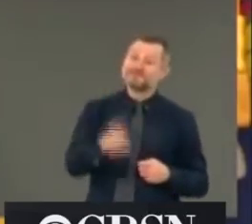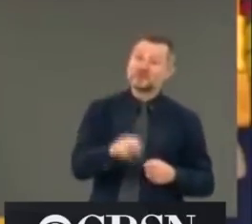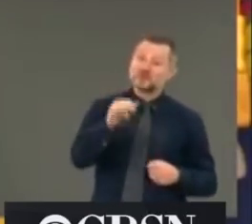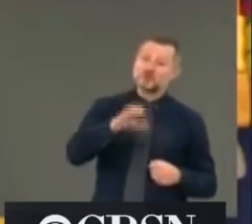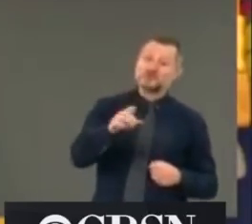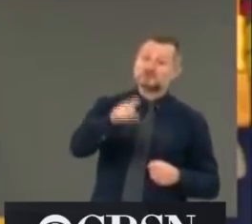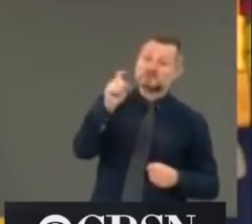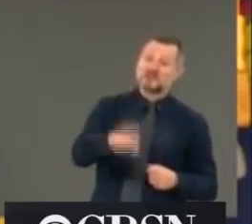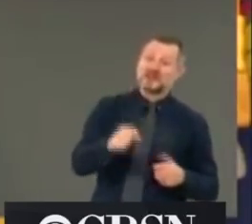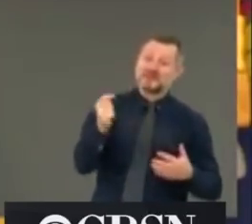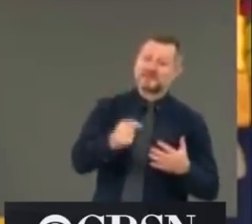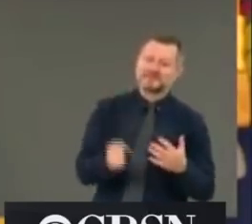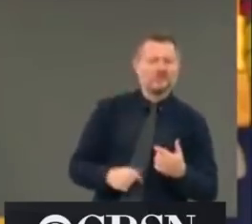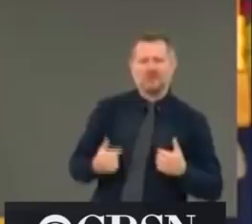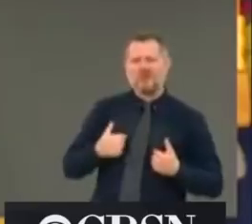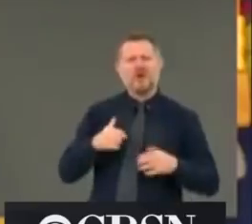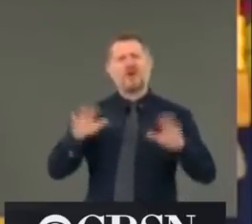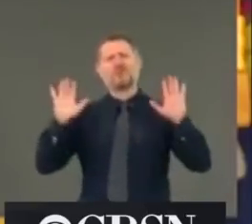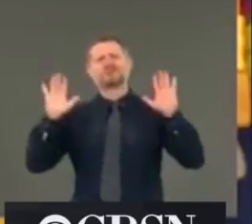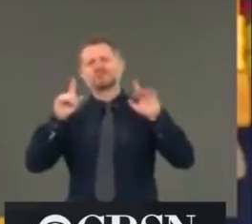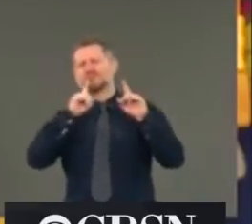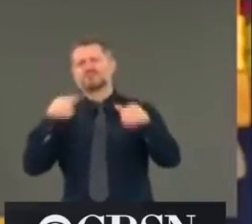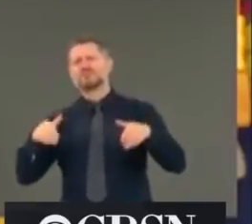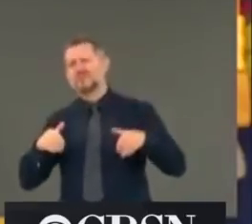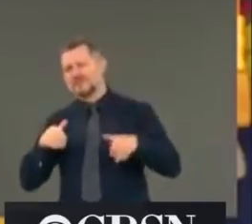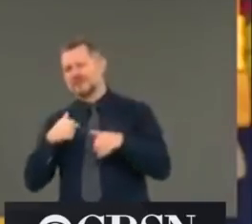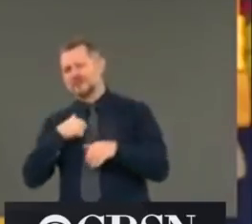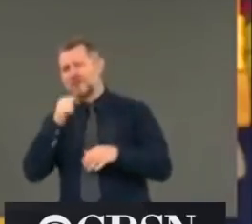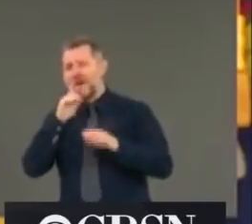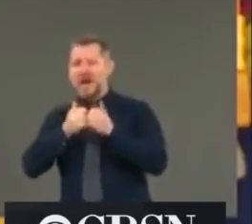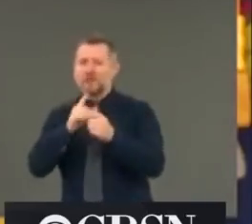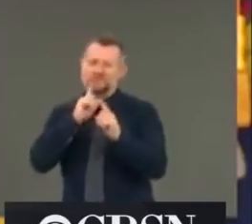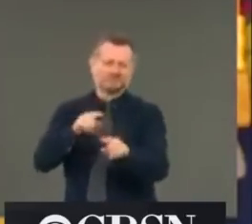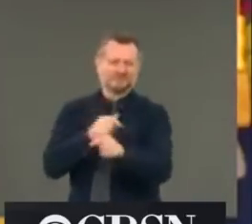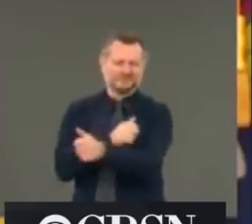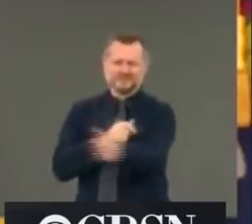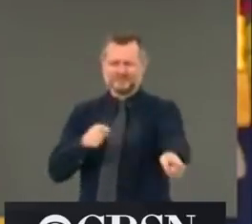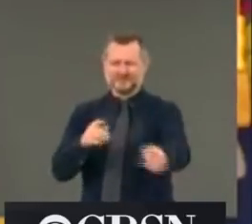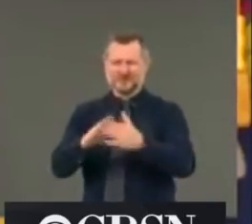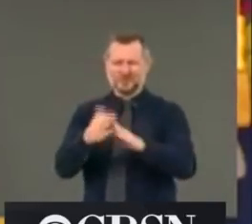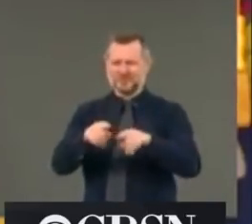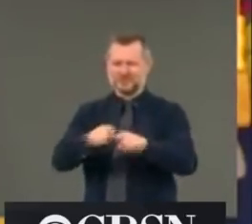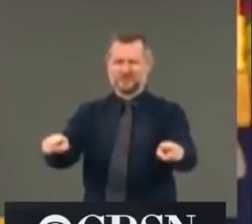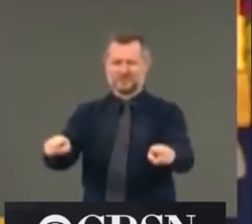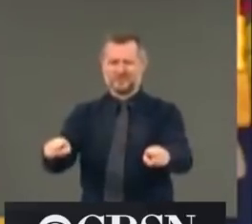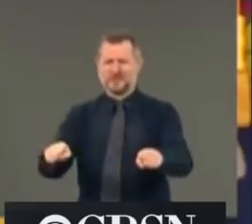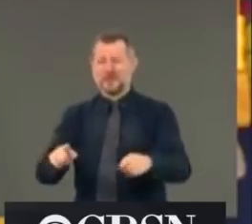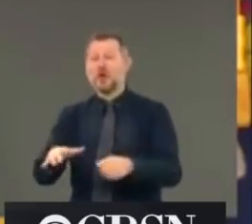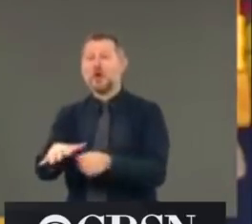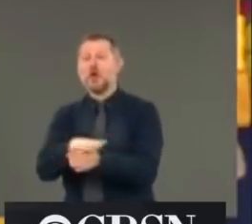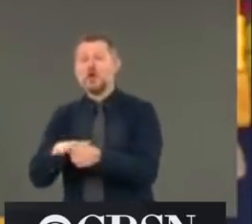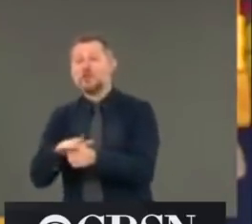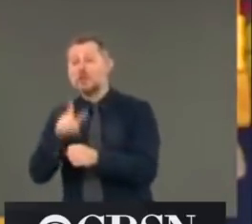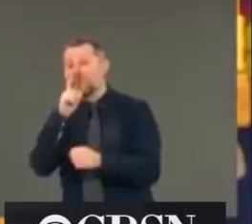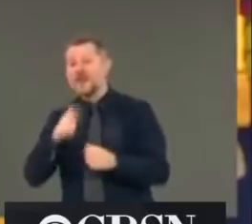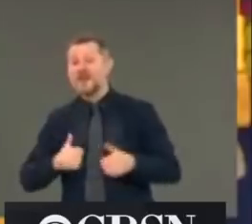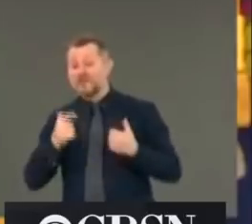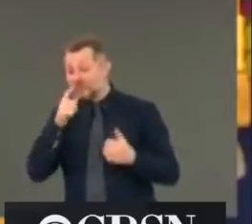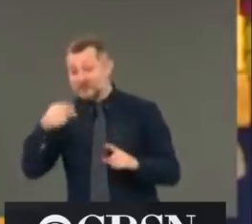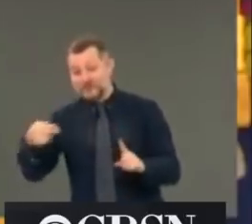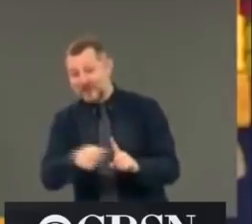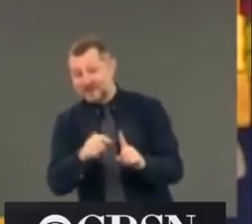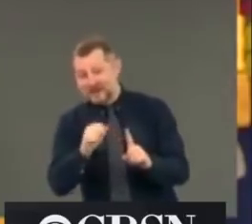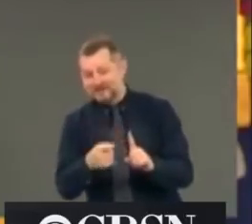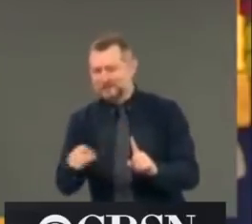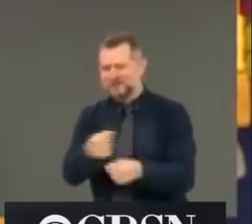they should have. I'm not going to tell Suffolk what kind of police force they should have. It's the local taxpayer who's paying for that. It's the New York